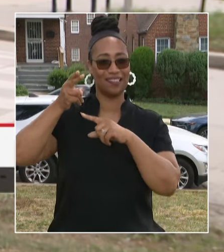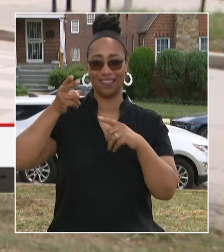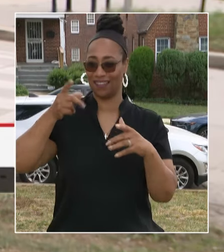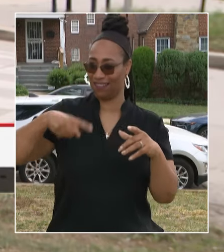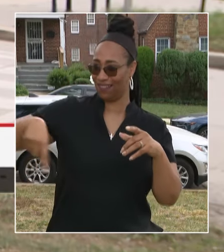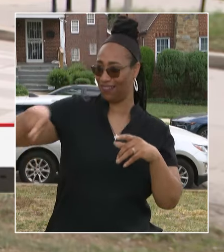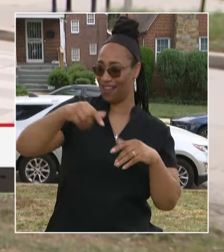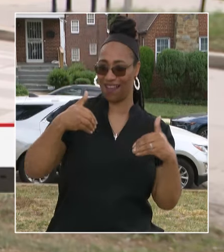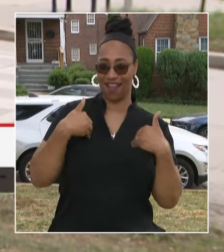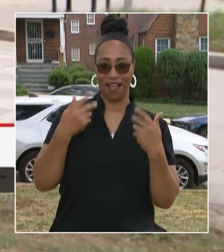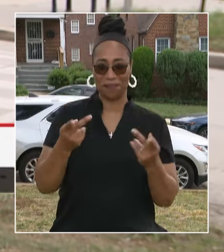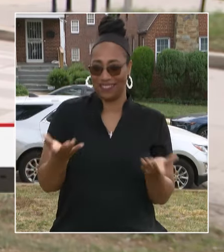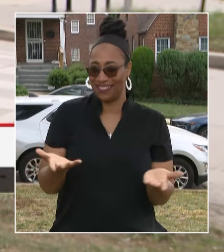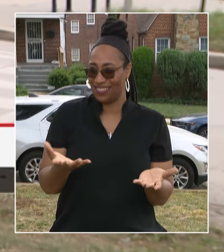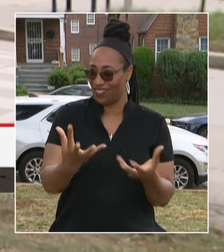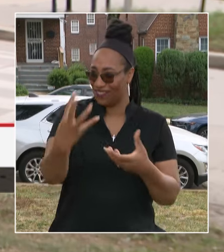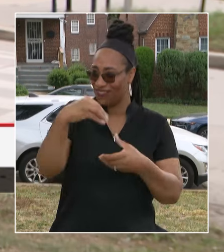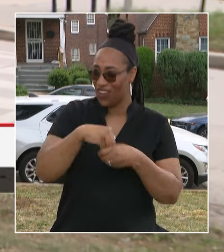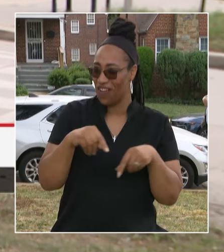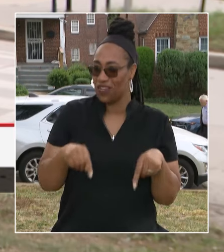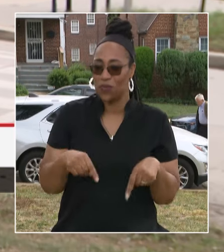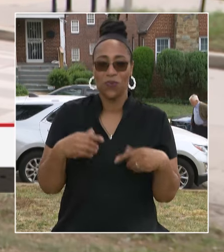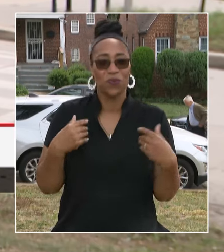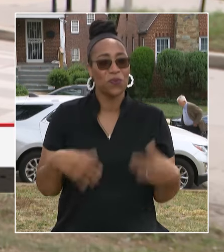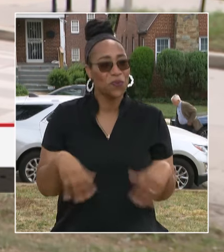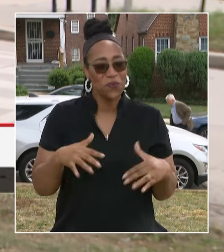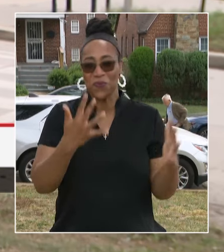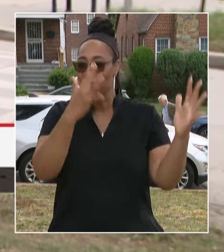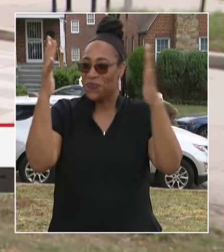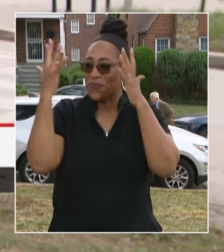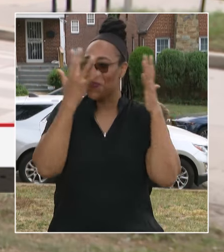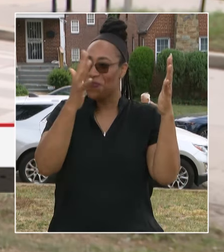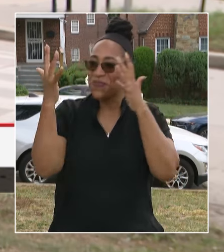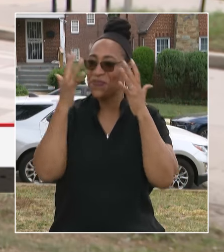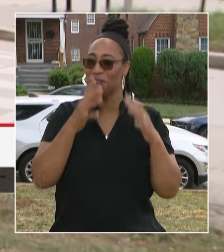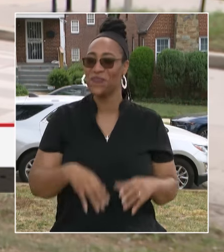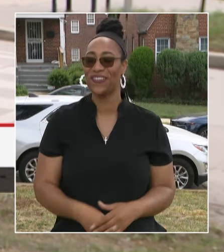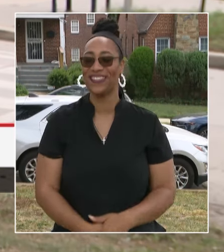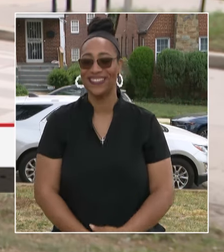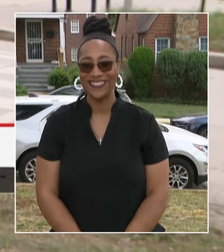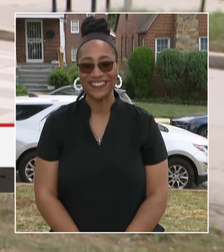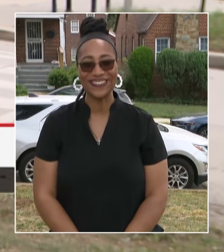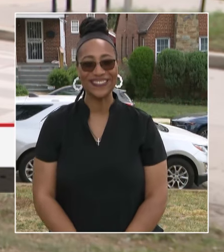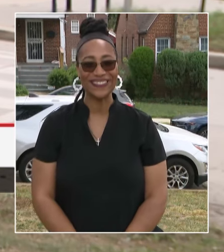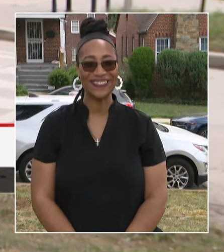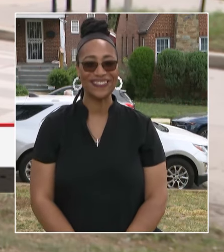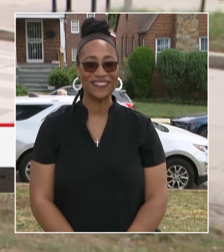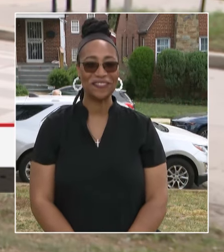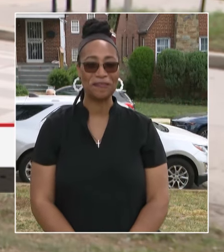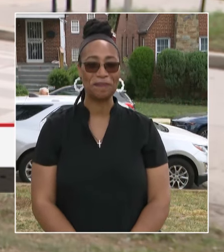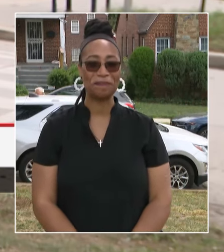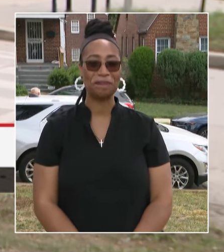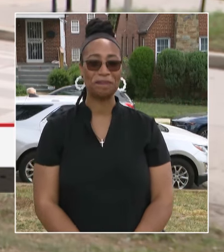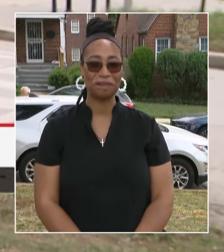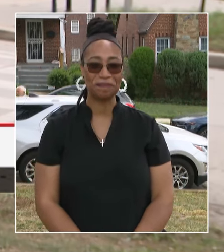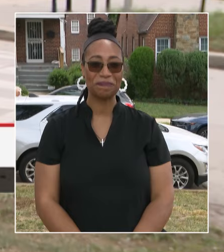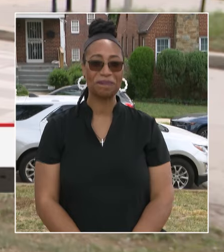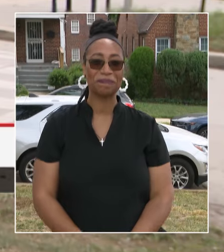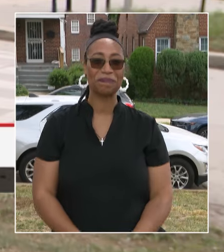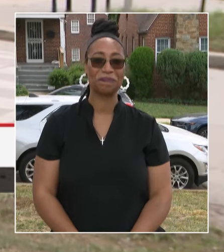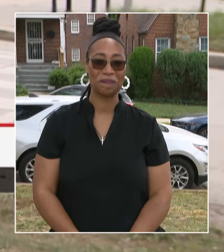something very interesting. Dr. Spaulding was the chair of the Education Committee on the council. So one way you can